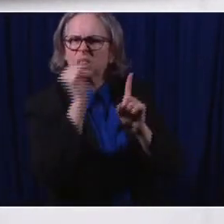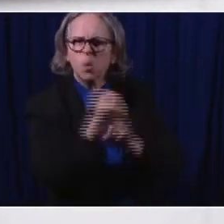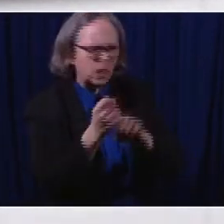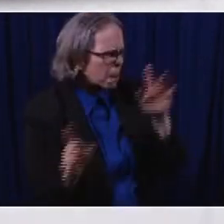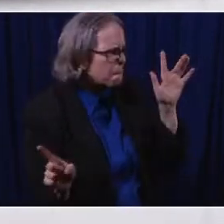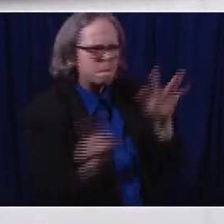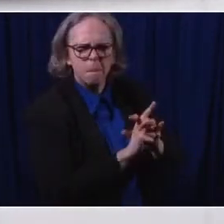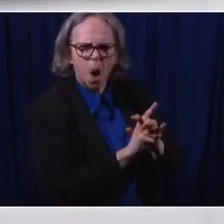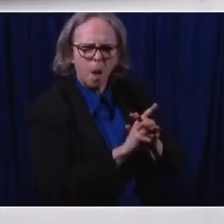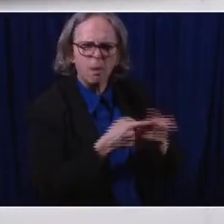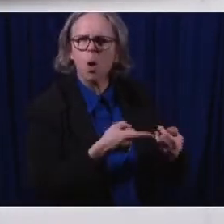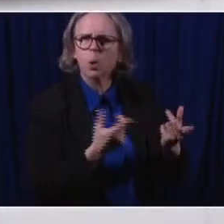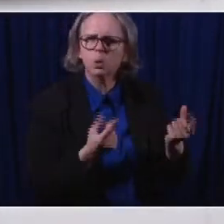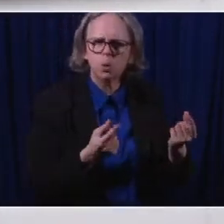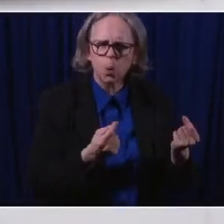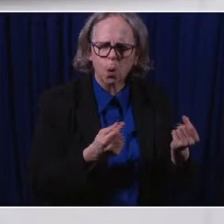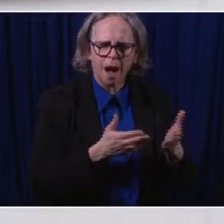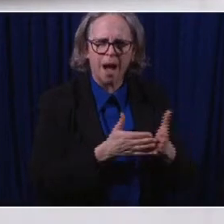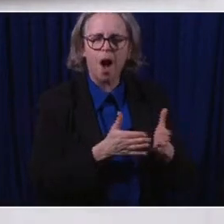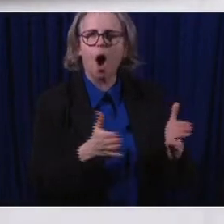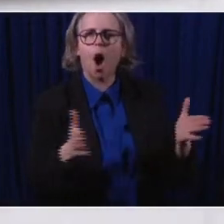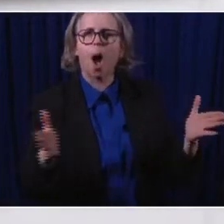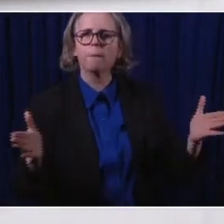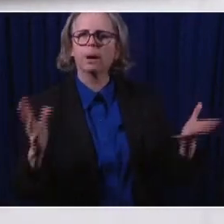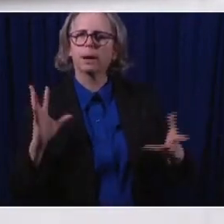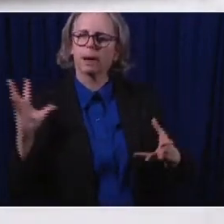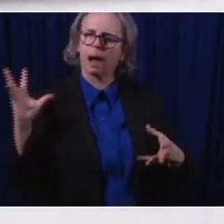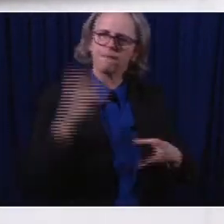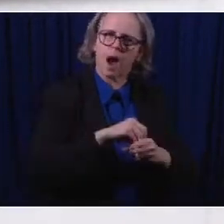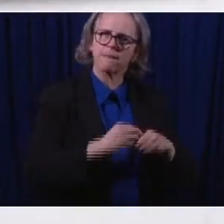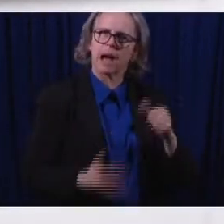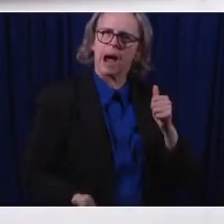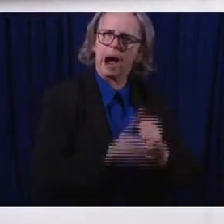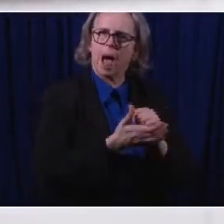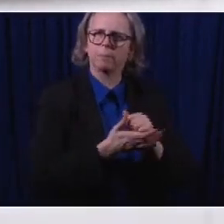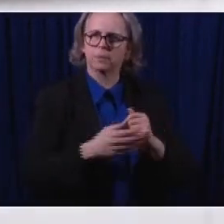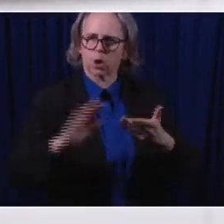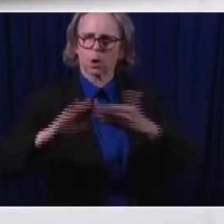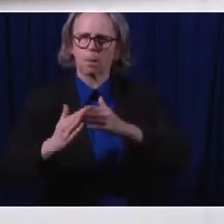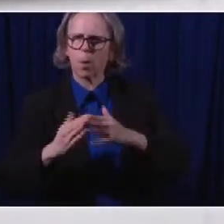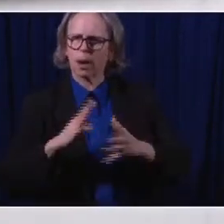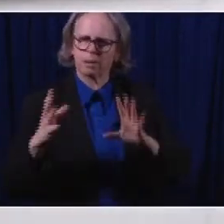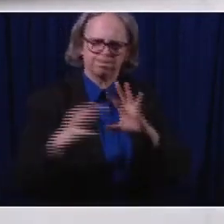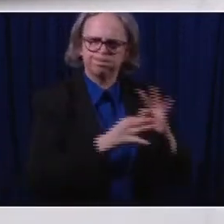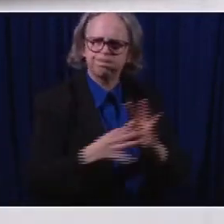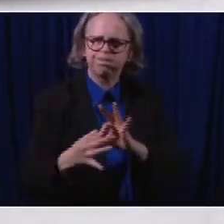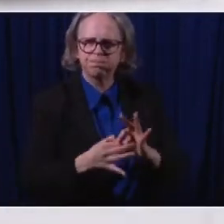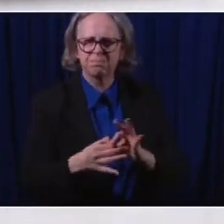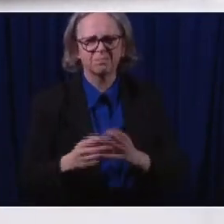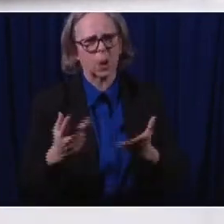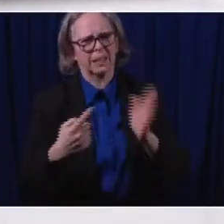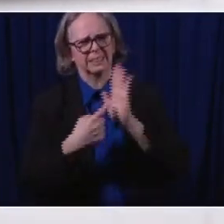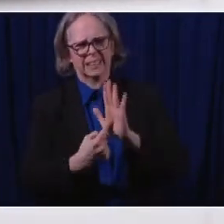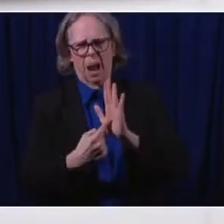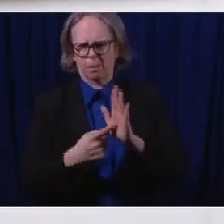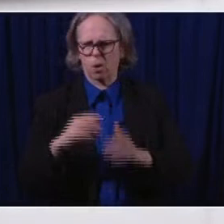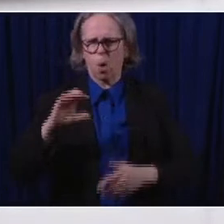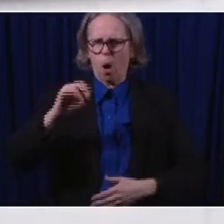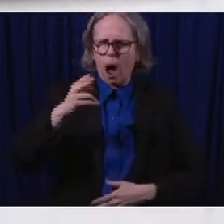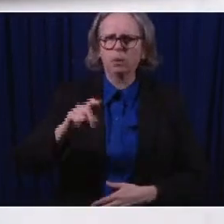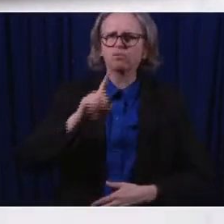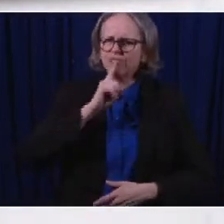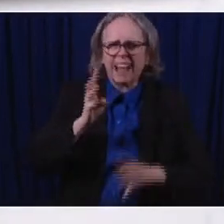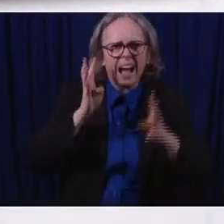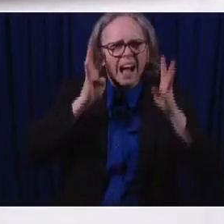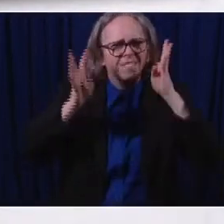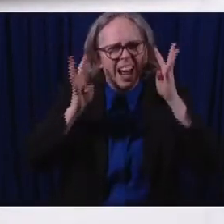benefit of the community around this. And this is just another example of how we're innovating, how we're using technology to improve the way we